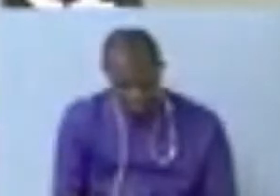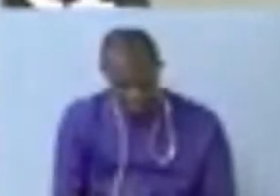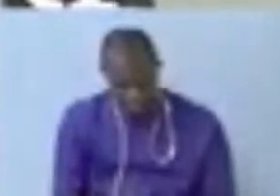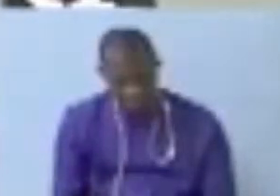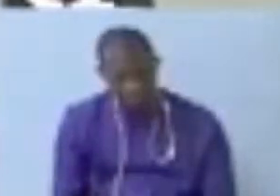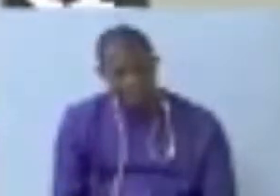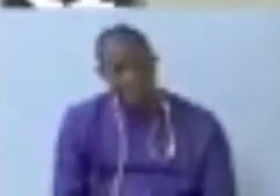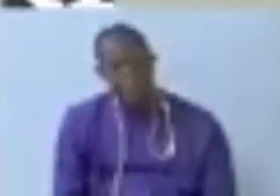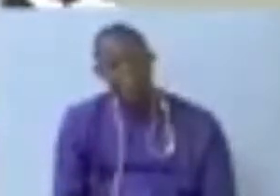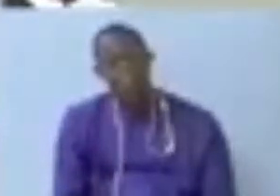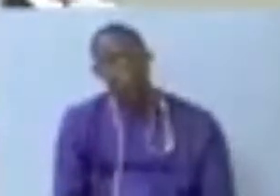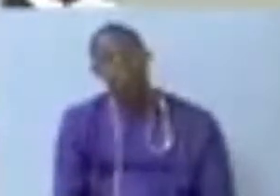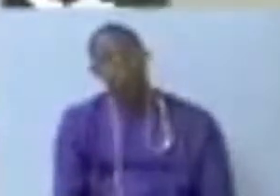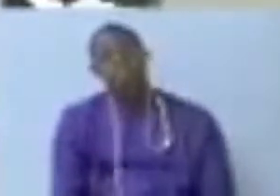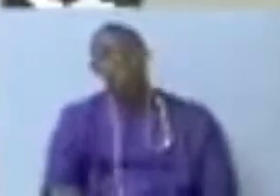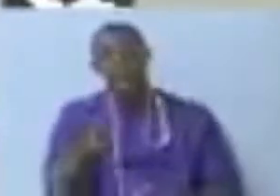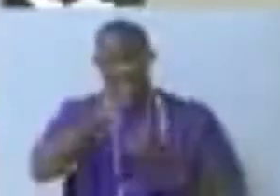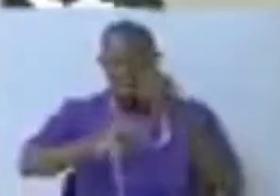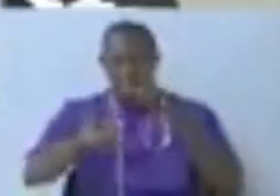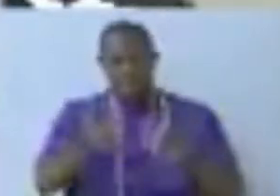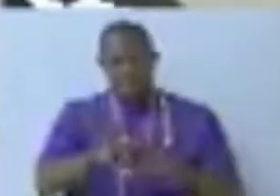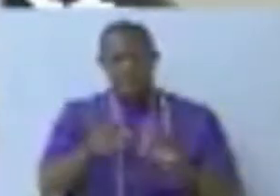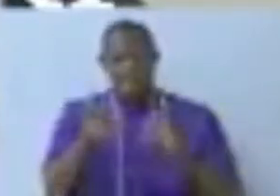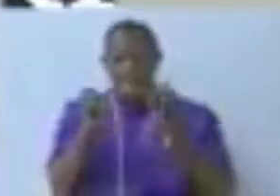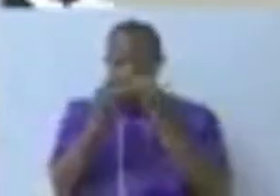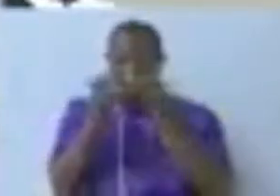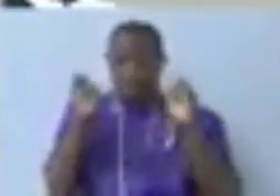In fact, the Independent also.